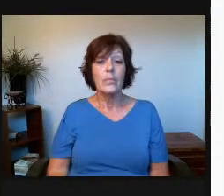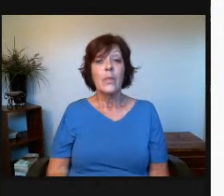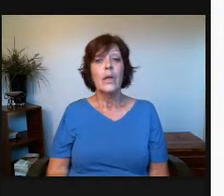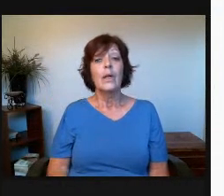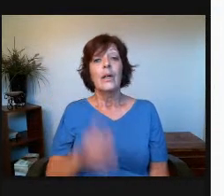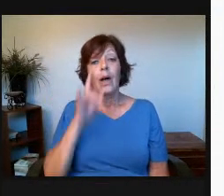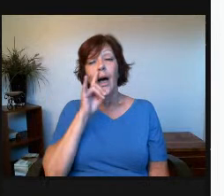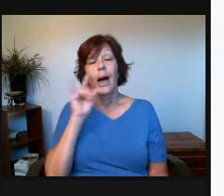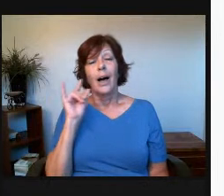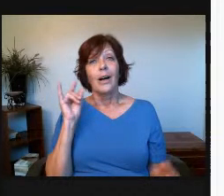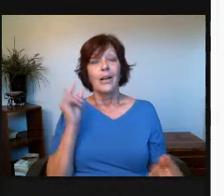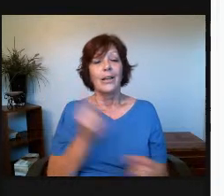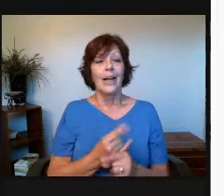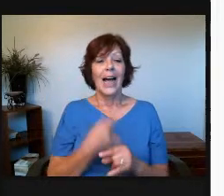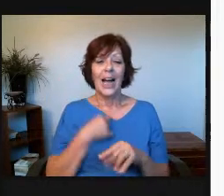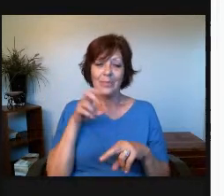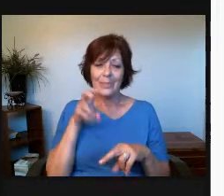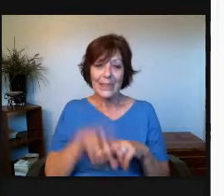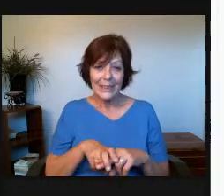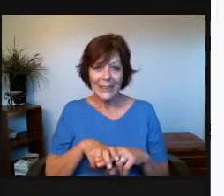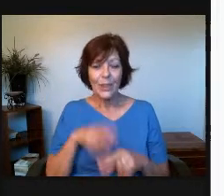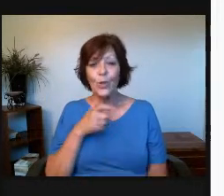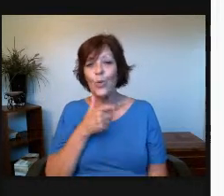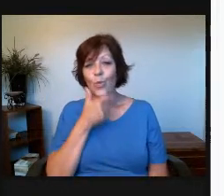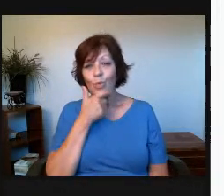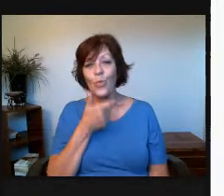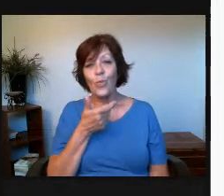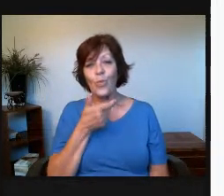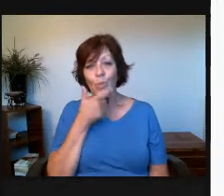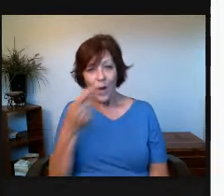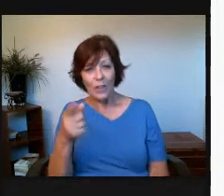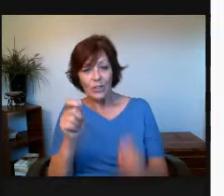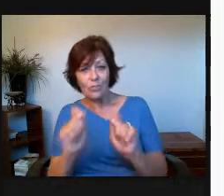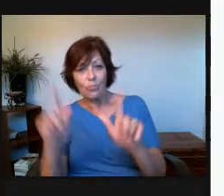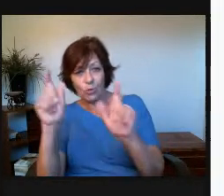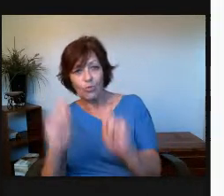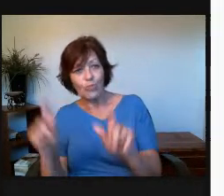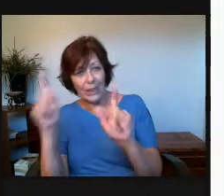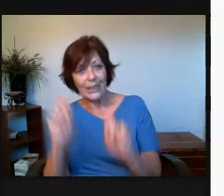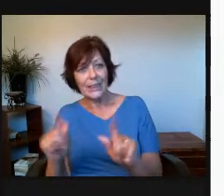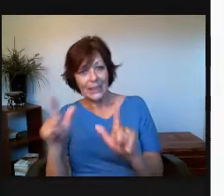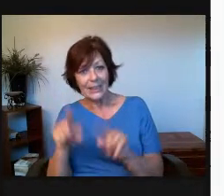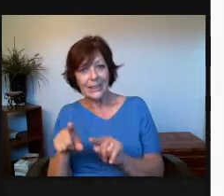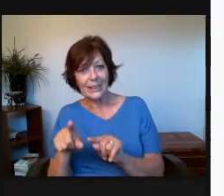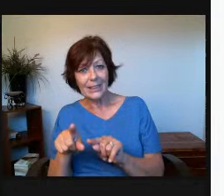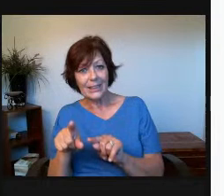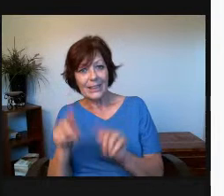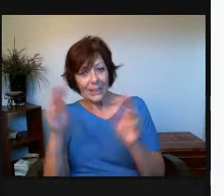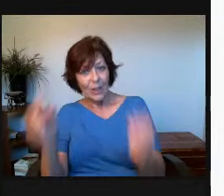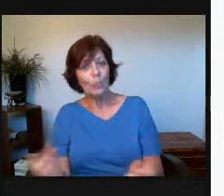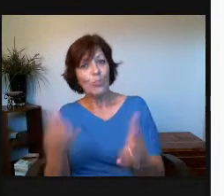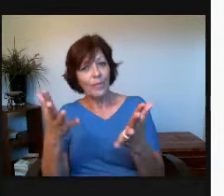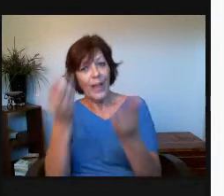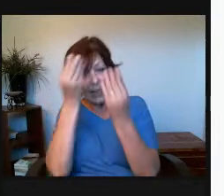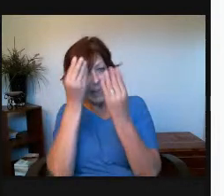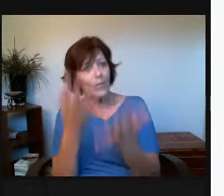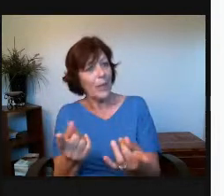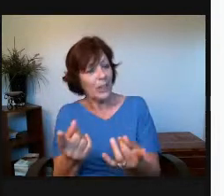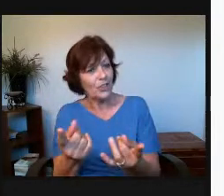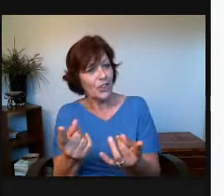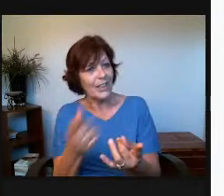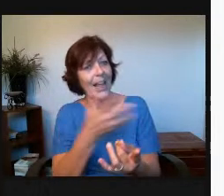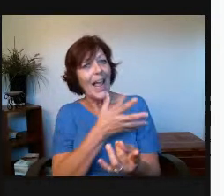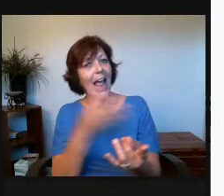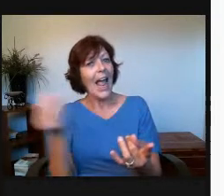Ironically, I'm sitting here watching the screen, and we're providing this information to you.